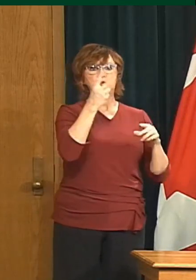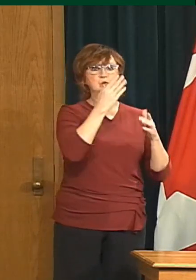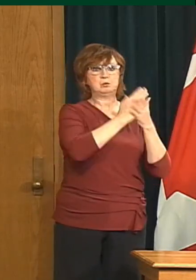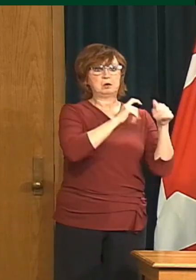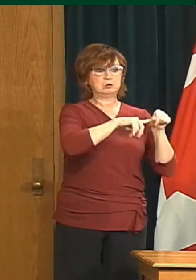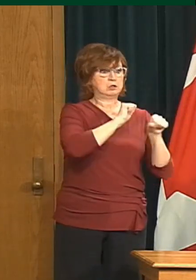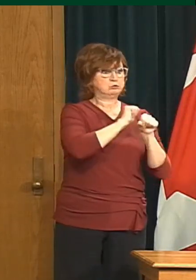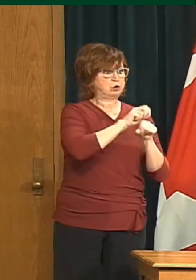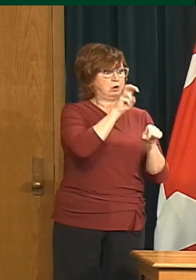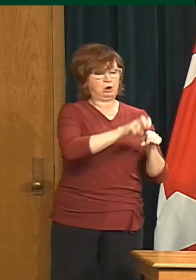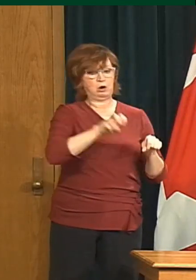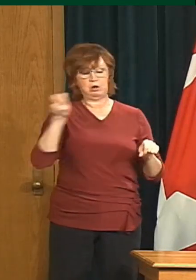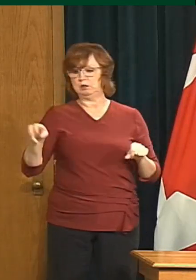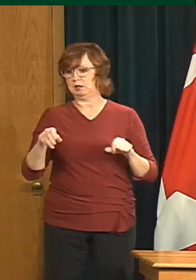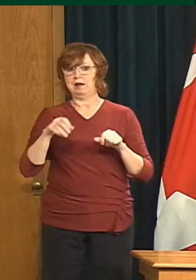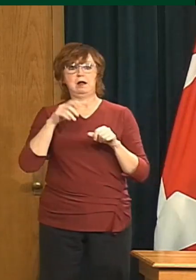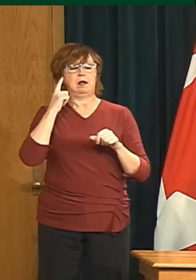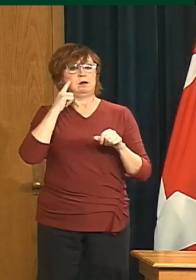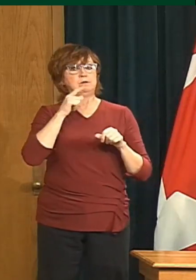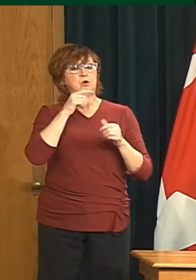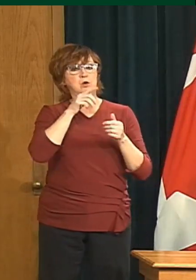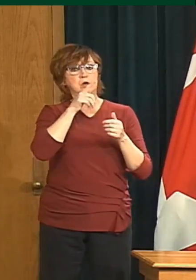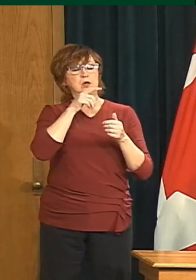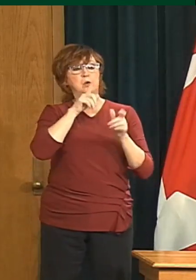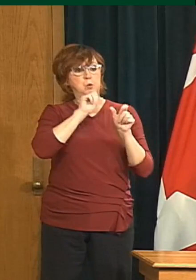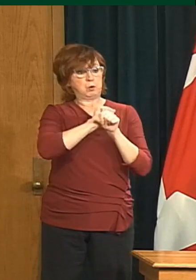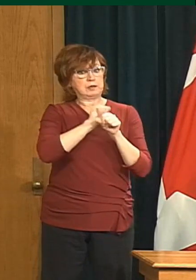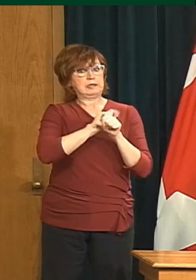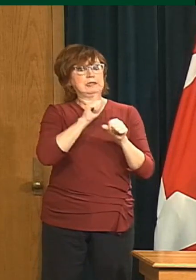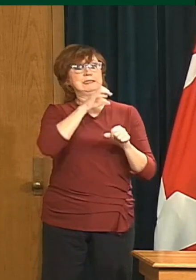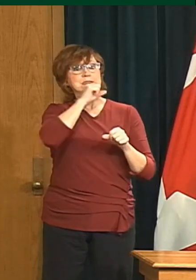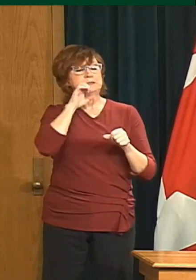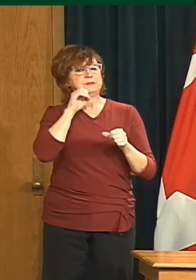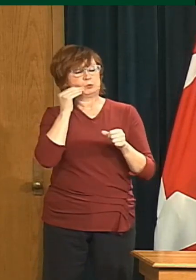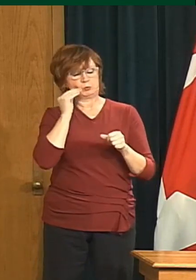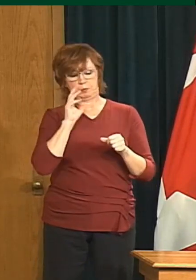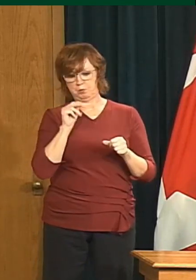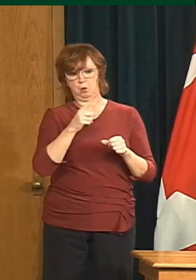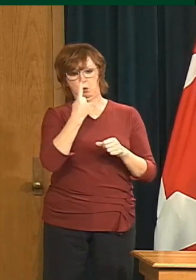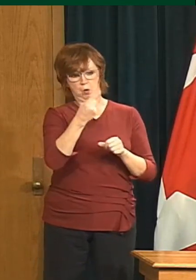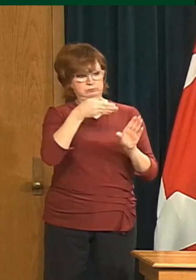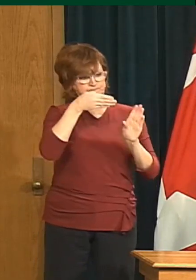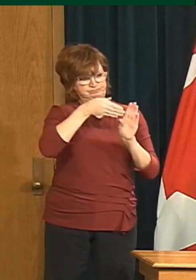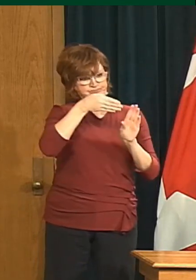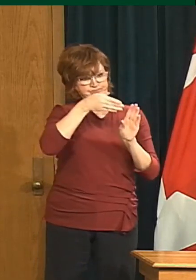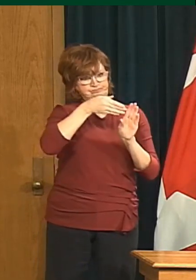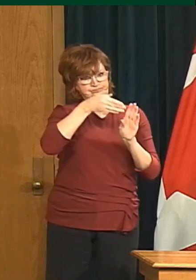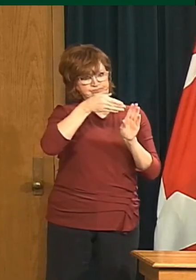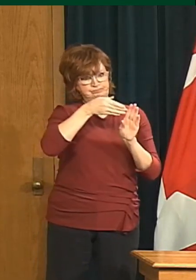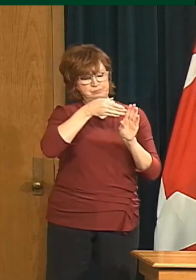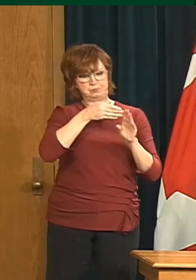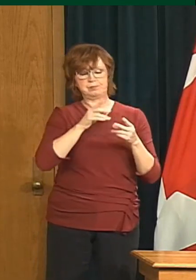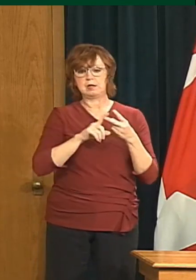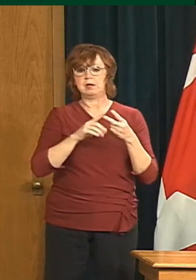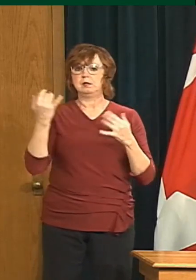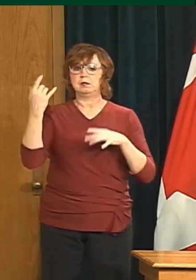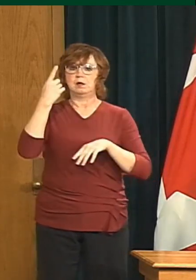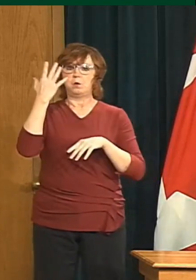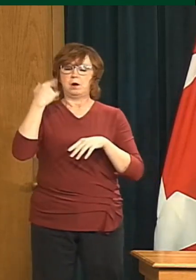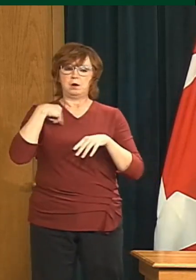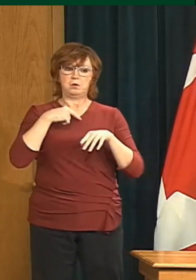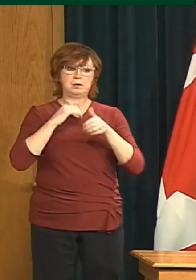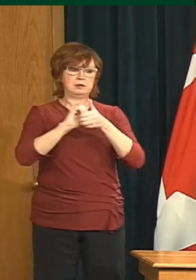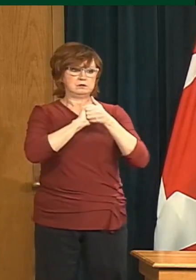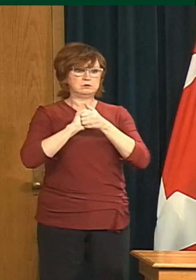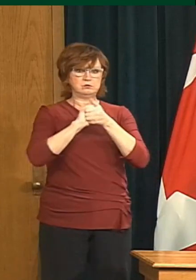together, it is working. Together, we are reducing the spread. Together, we are flattening the curve. So for that,